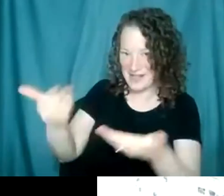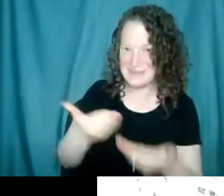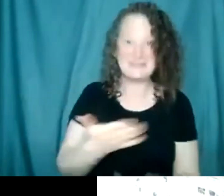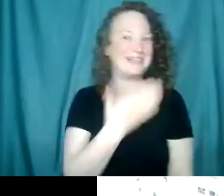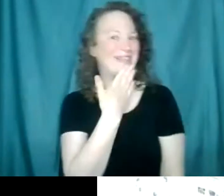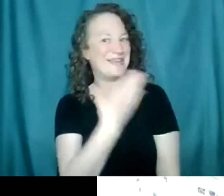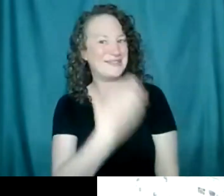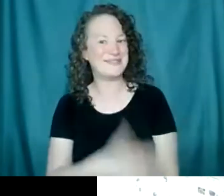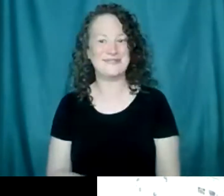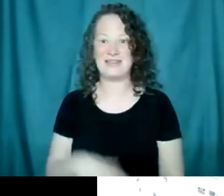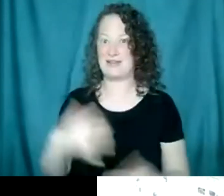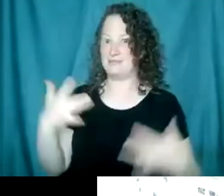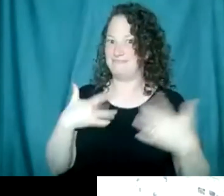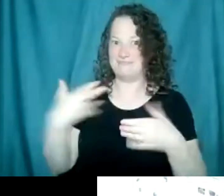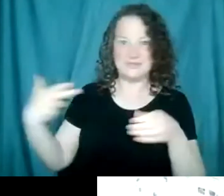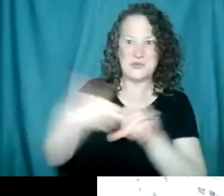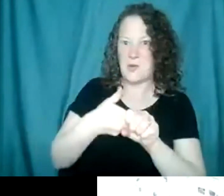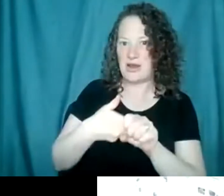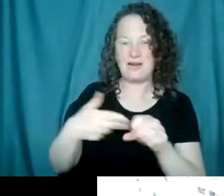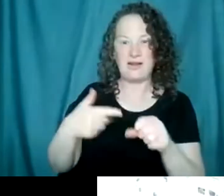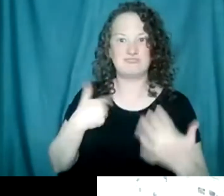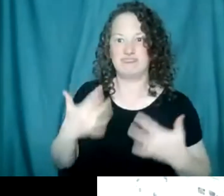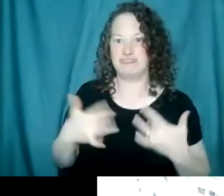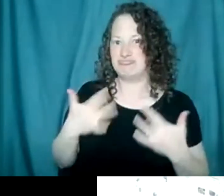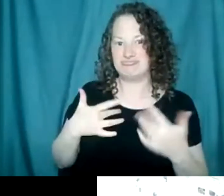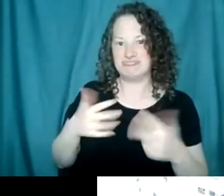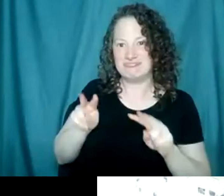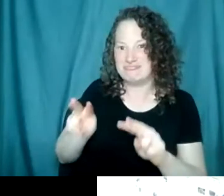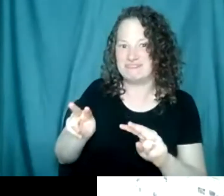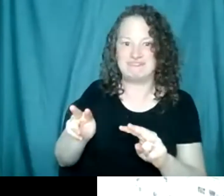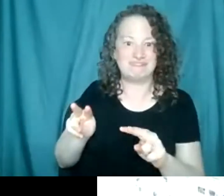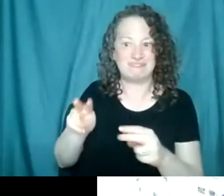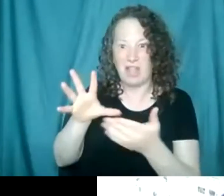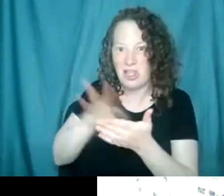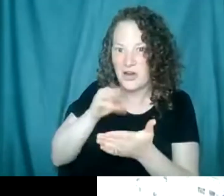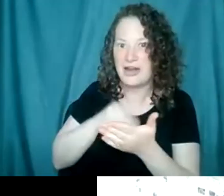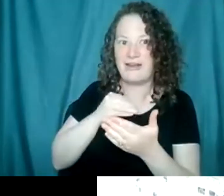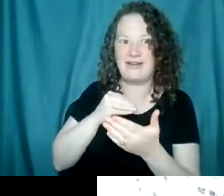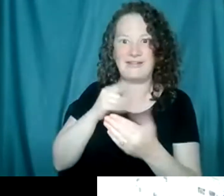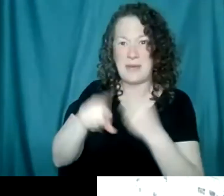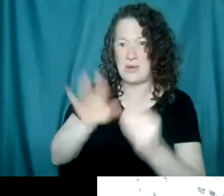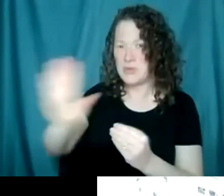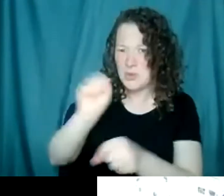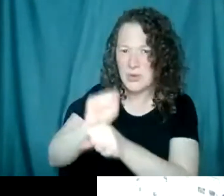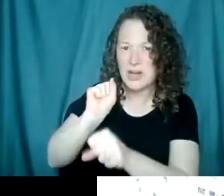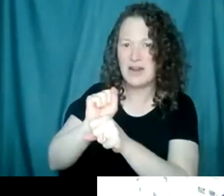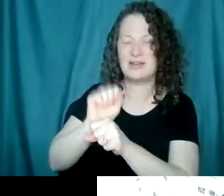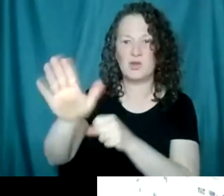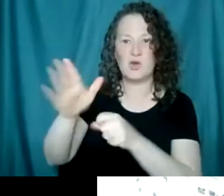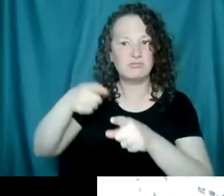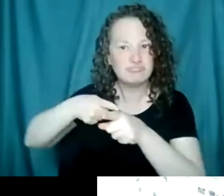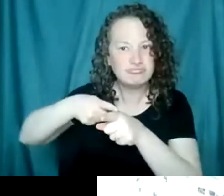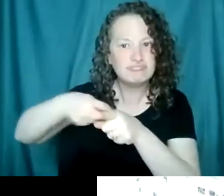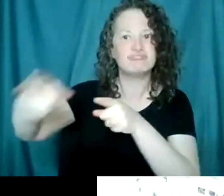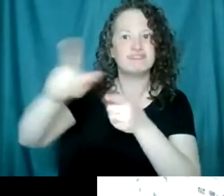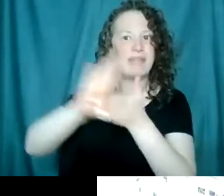excited that you can join us. I'm really looking forward to learning a little bit about what you do and your path to becoming a soil and